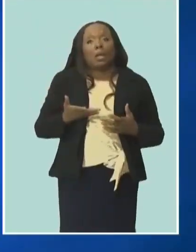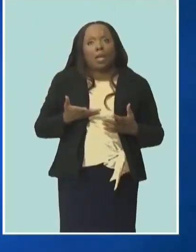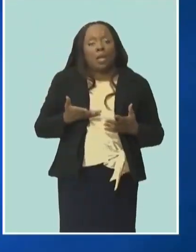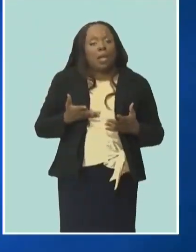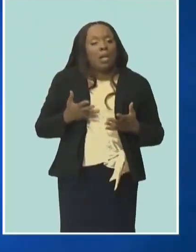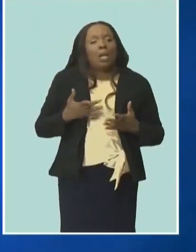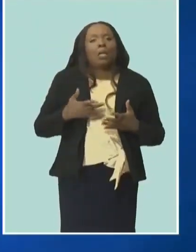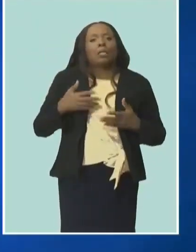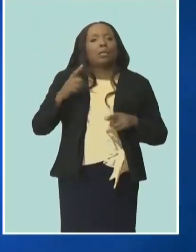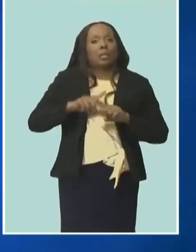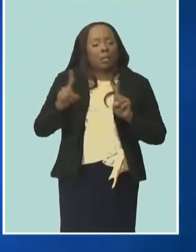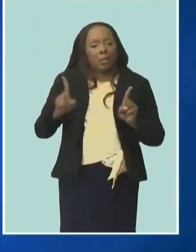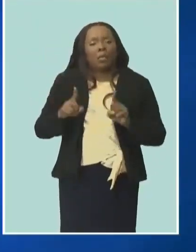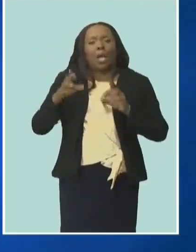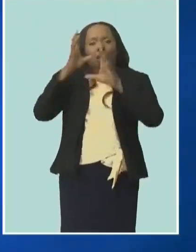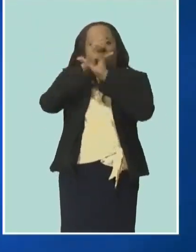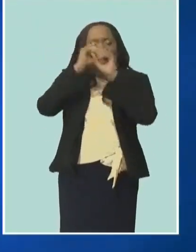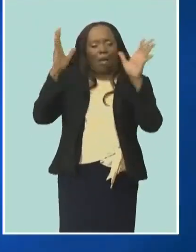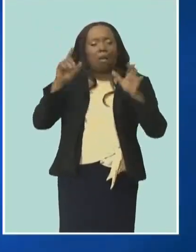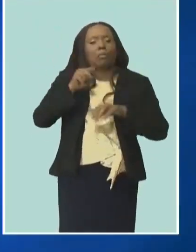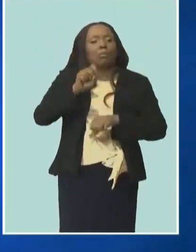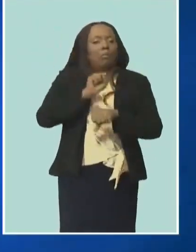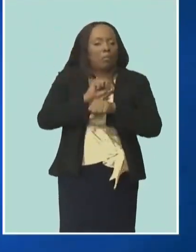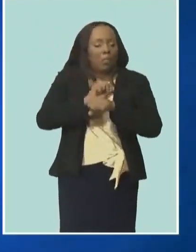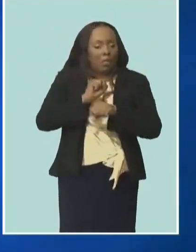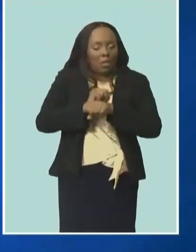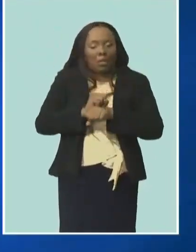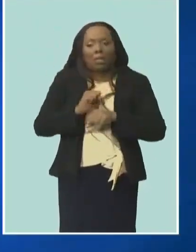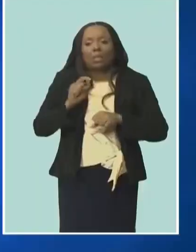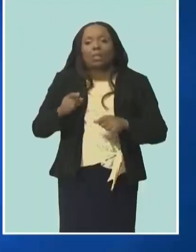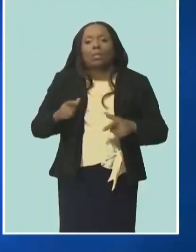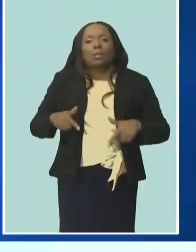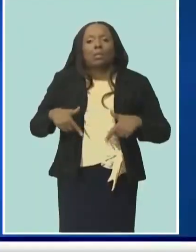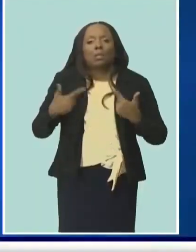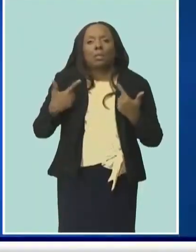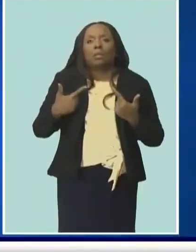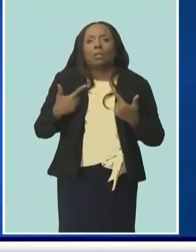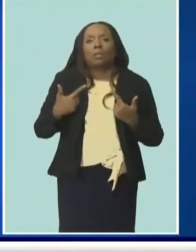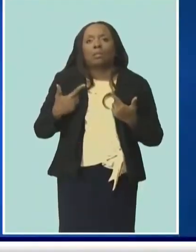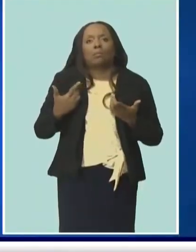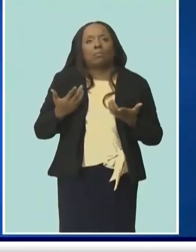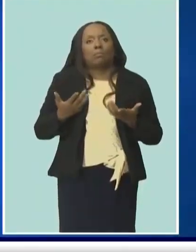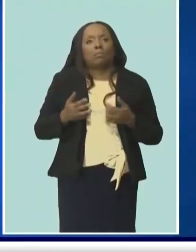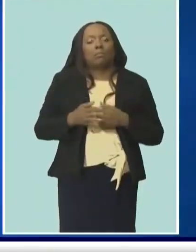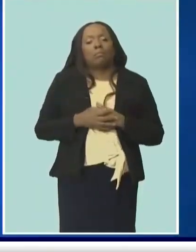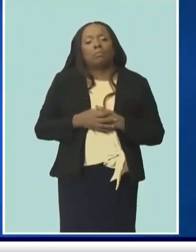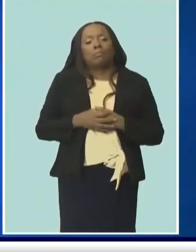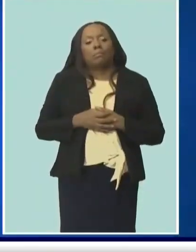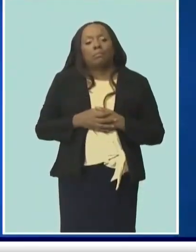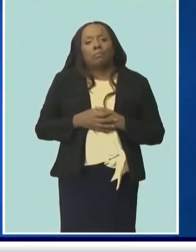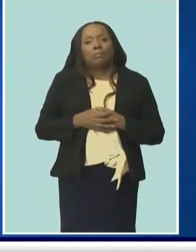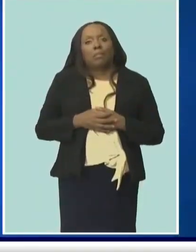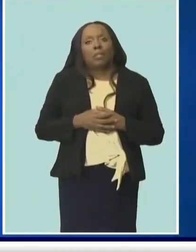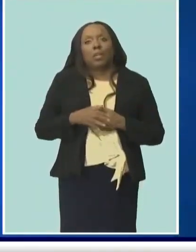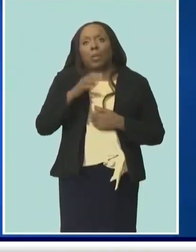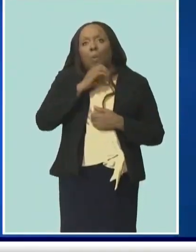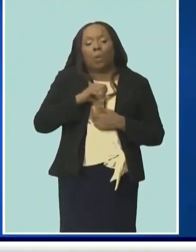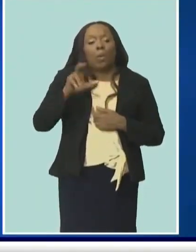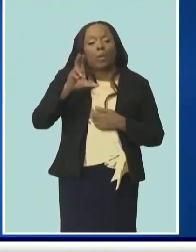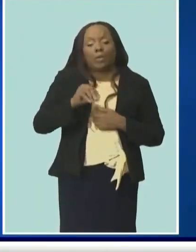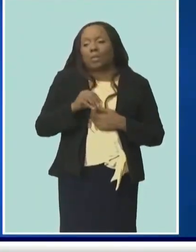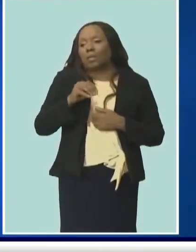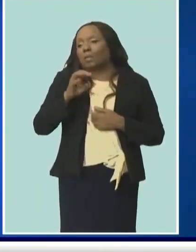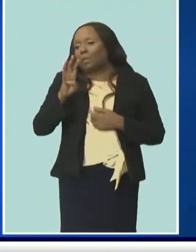them. So just picture that you're working or you're living 70 years, 80 years, 40 years, even 30 years, and you're constantly